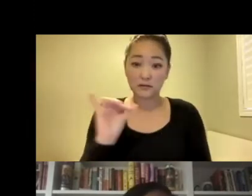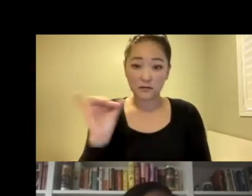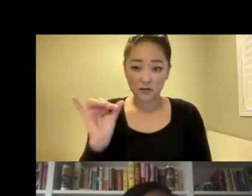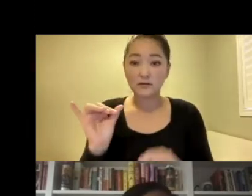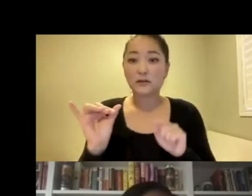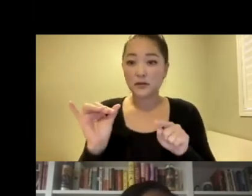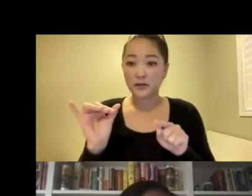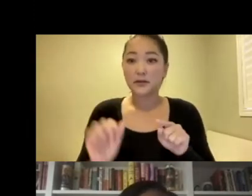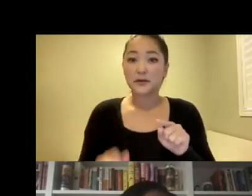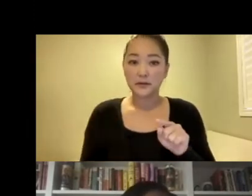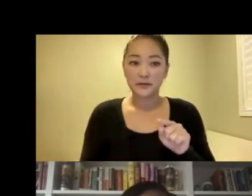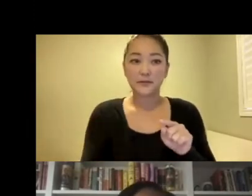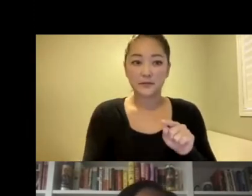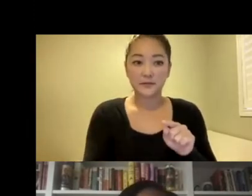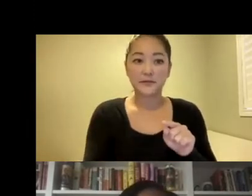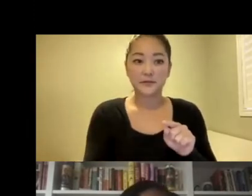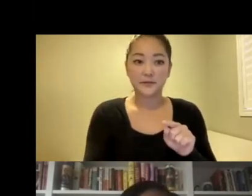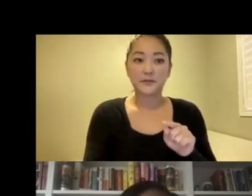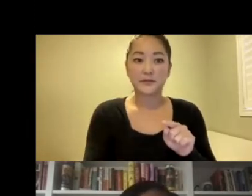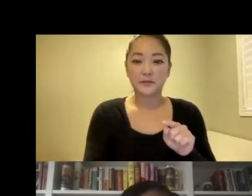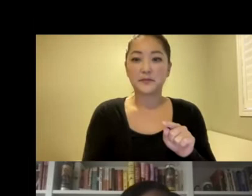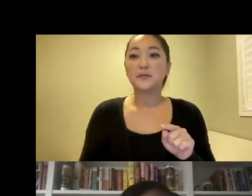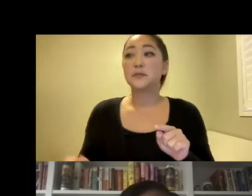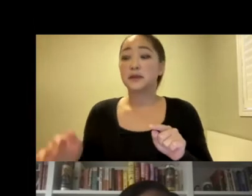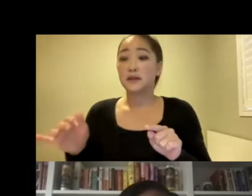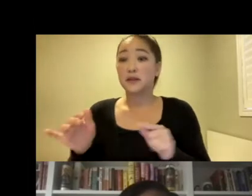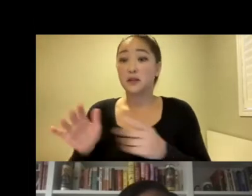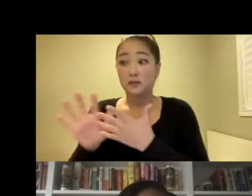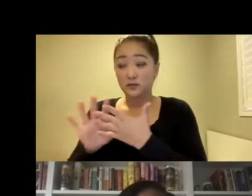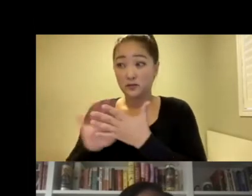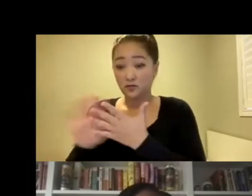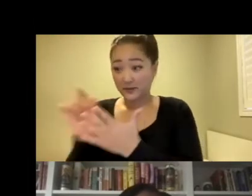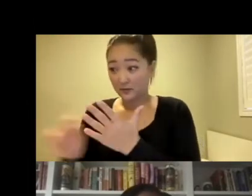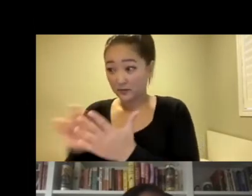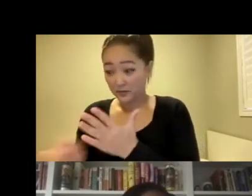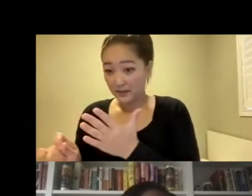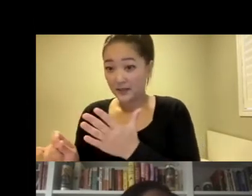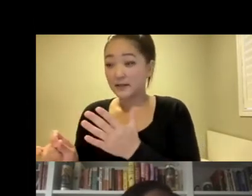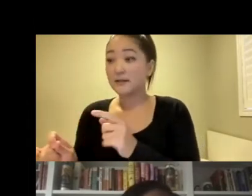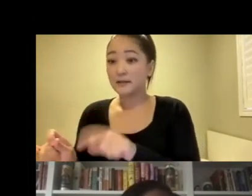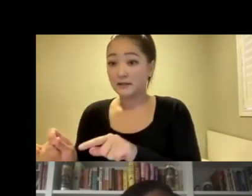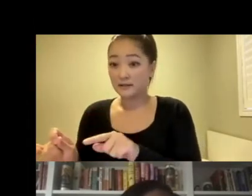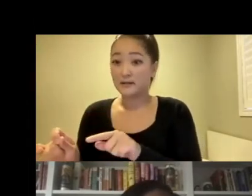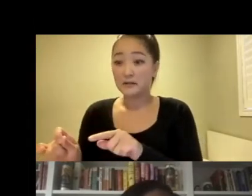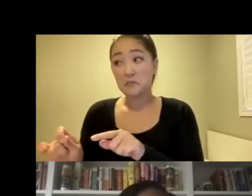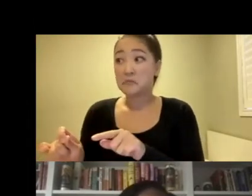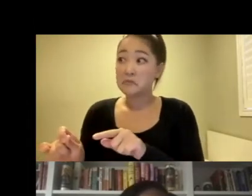to dramatic screenwriting was pretty